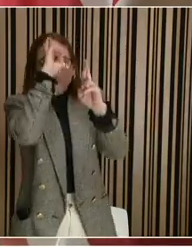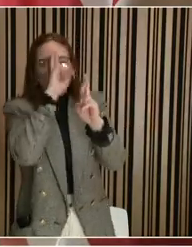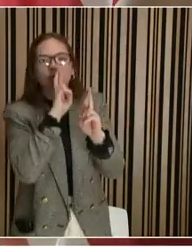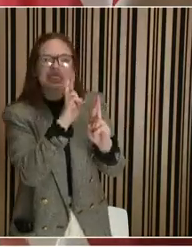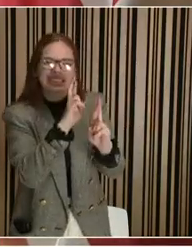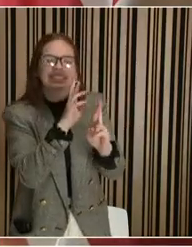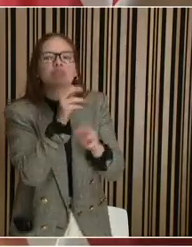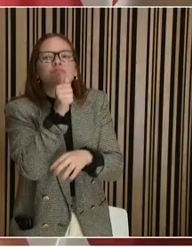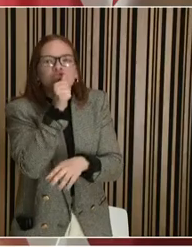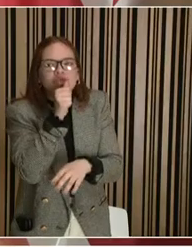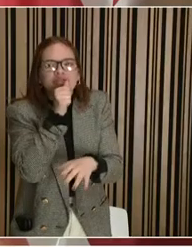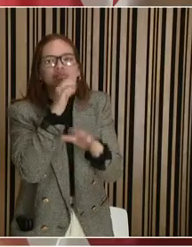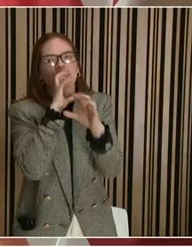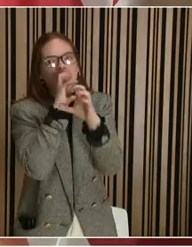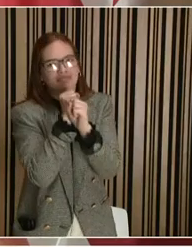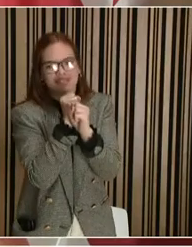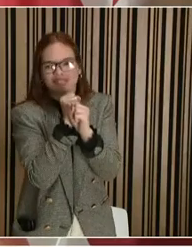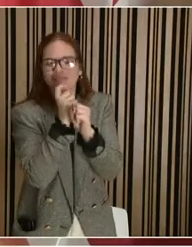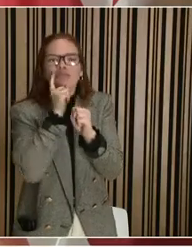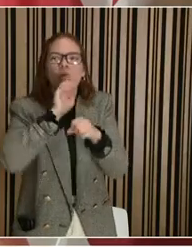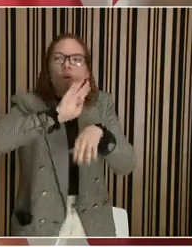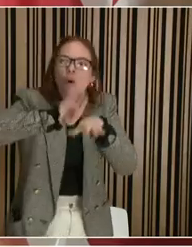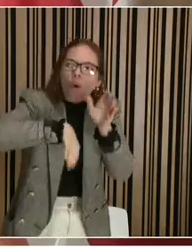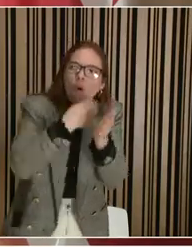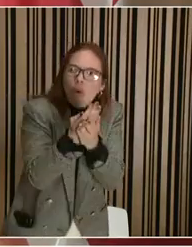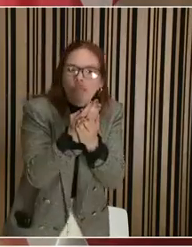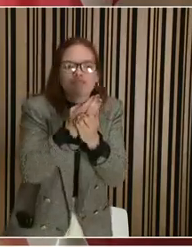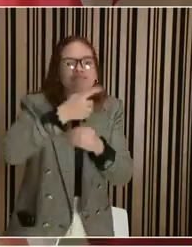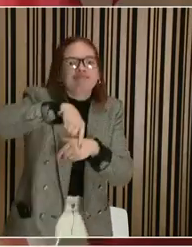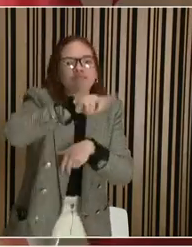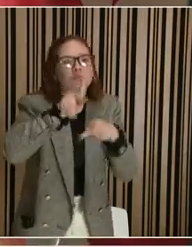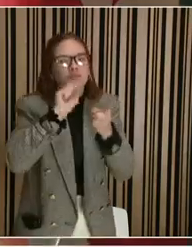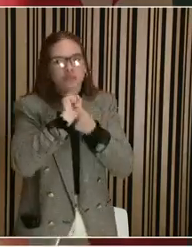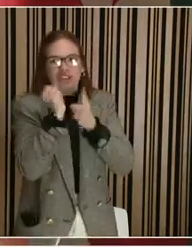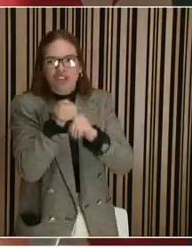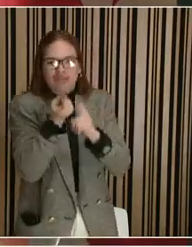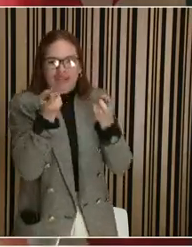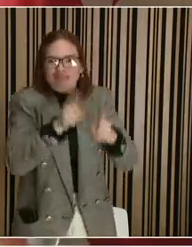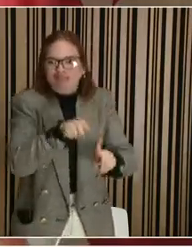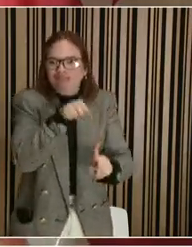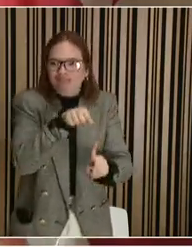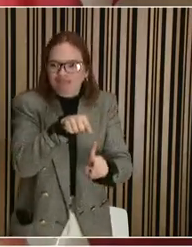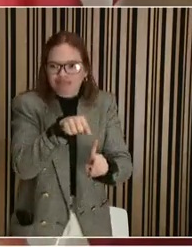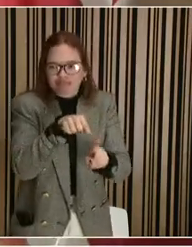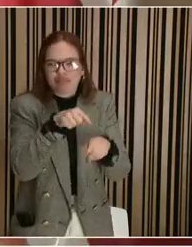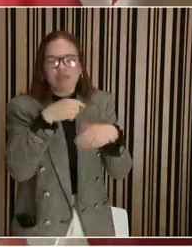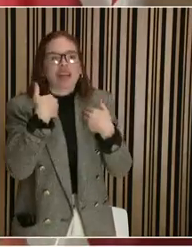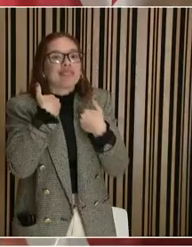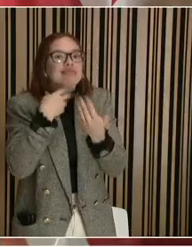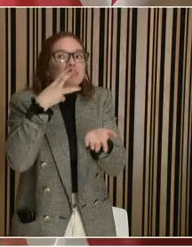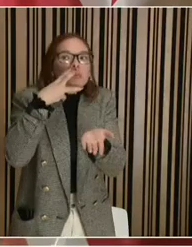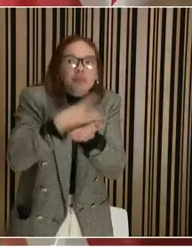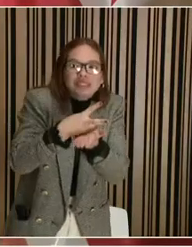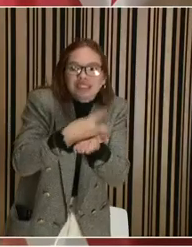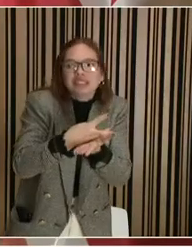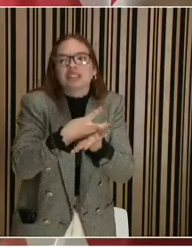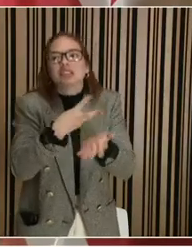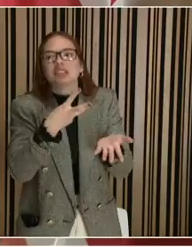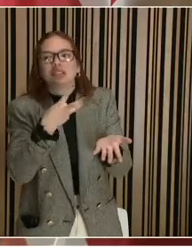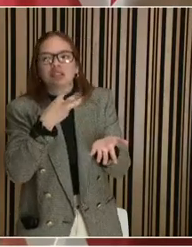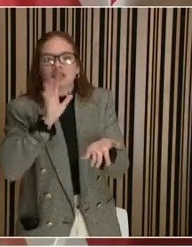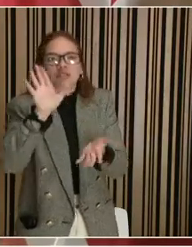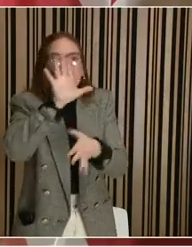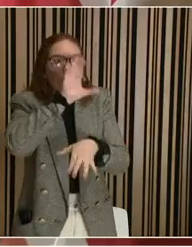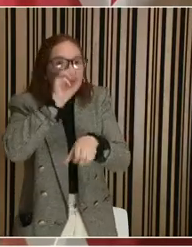the parties to the issue, as well as any potential witnesses and their colleagues.